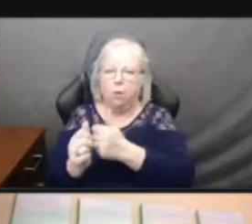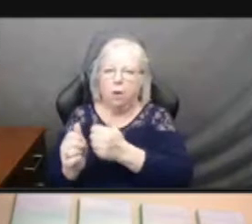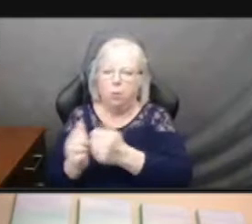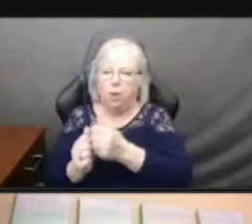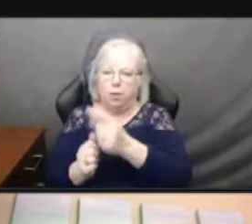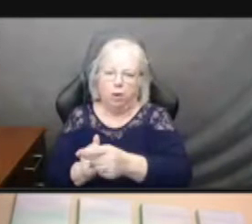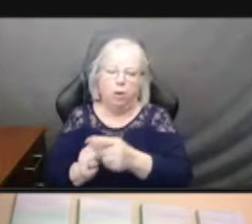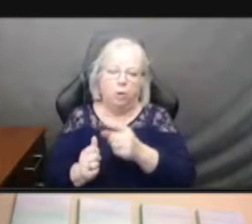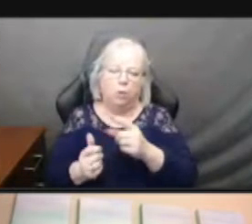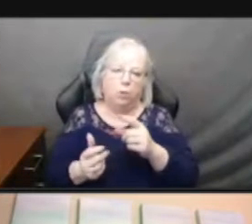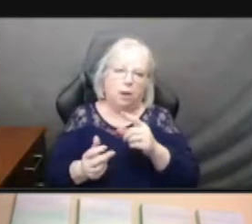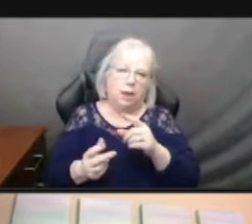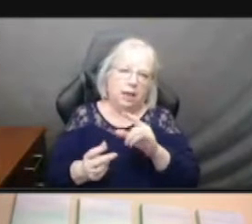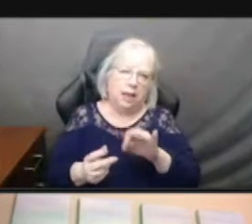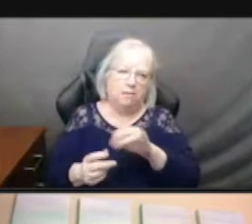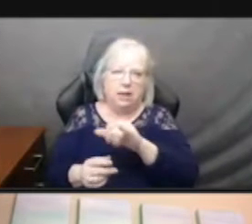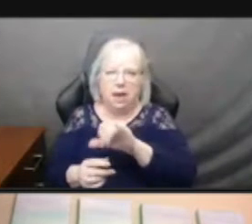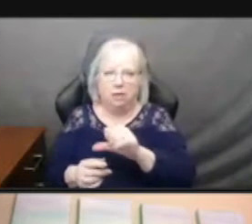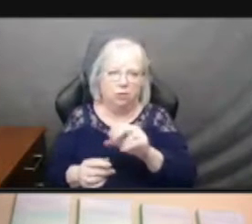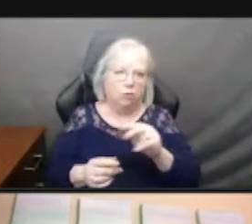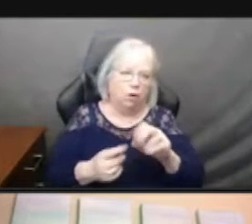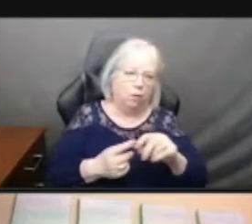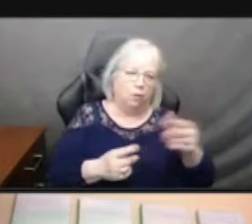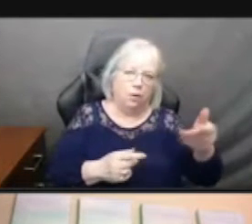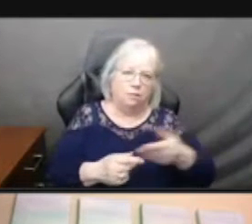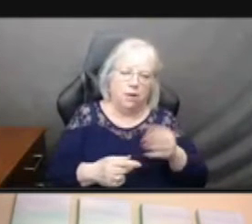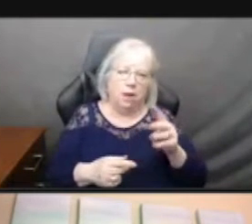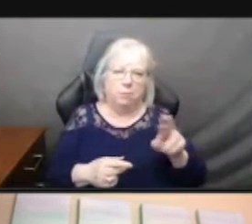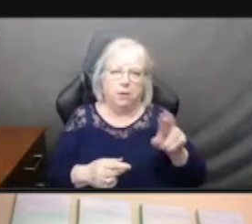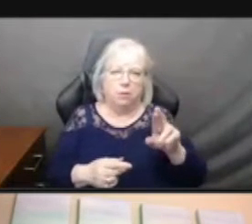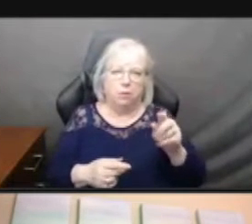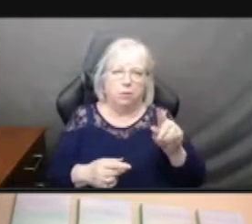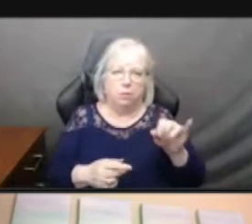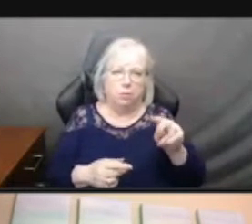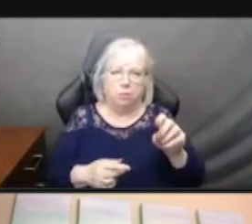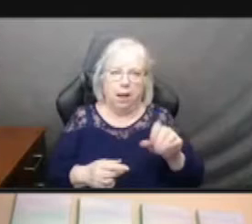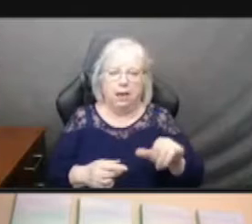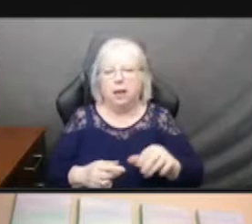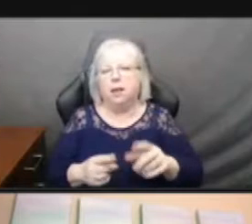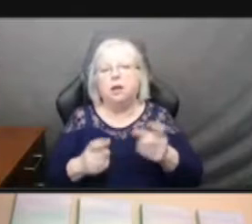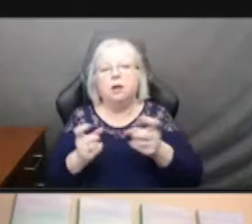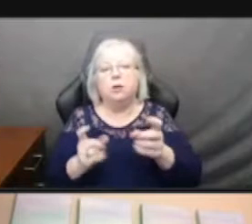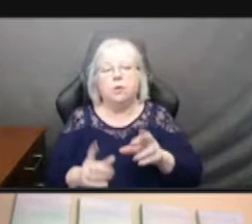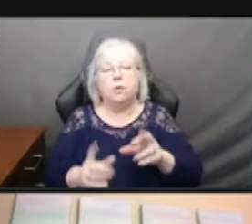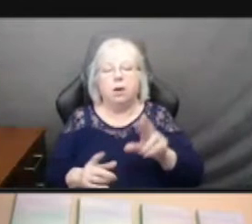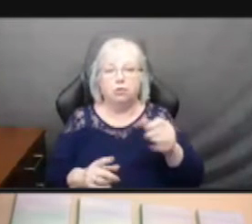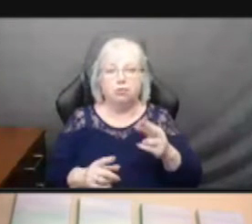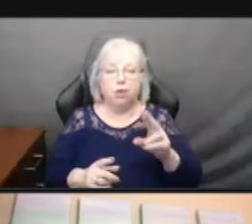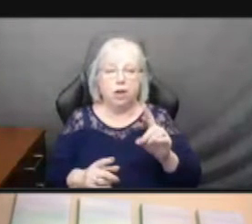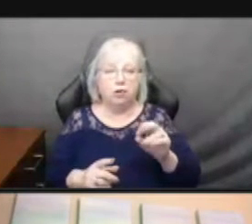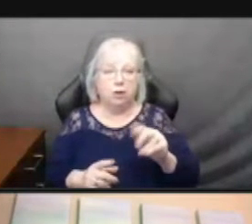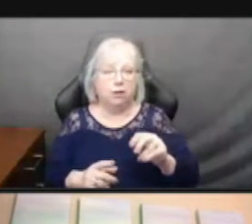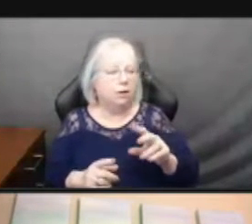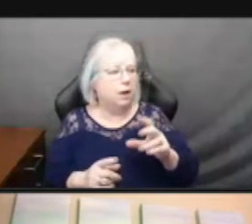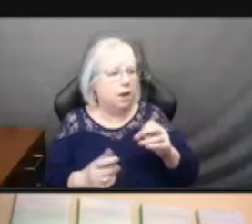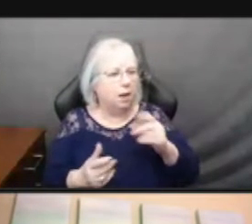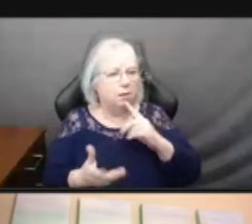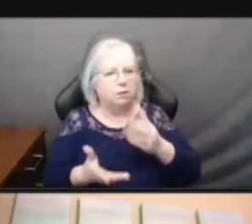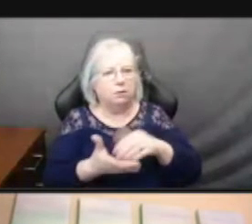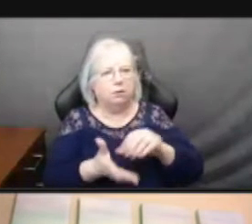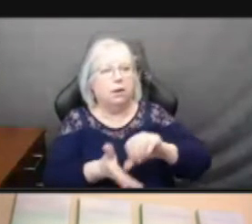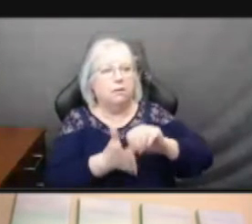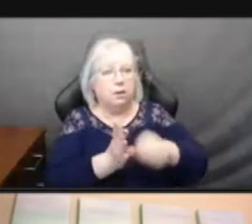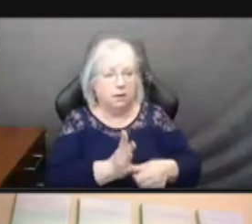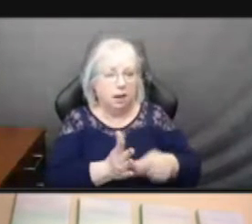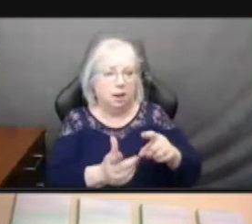or not. Director Richardson. I just want to reemphasize what Director Phillips said to Joan is